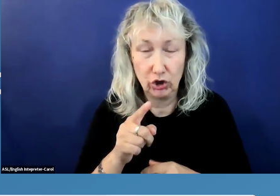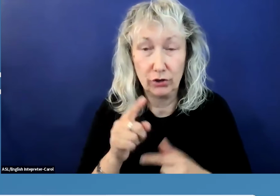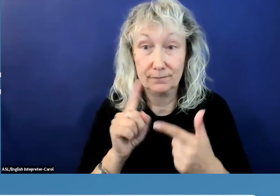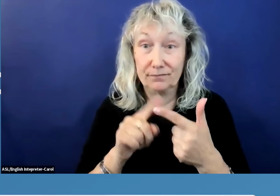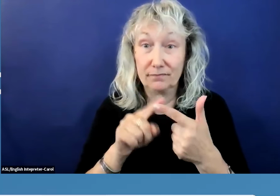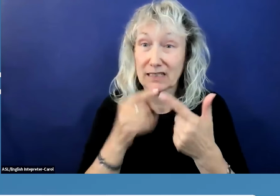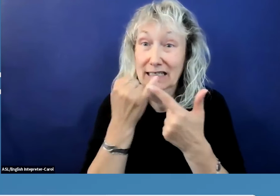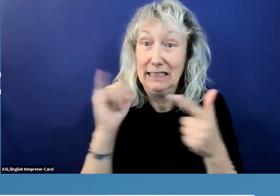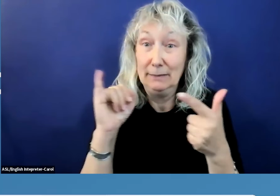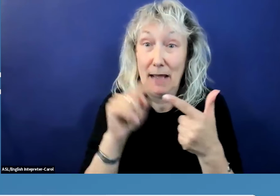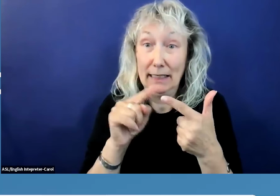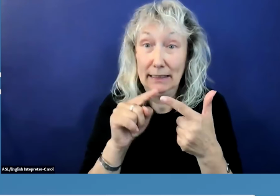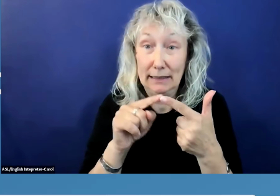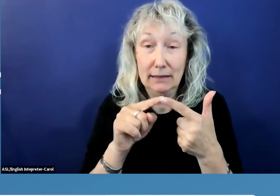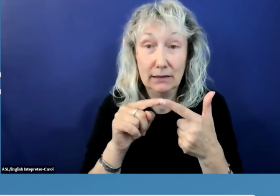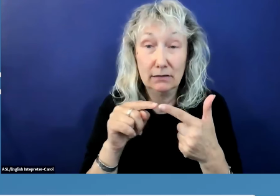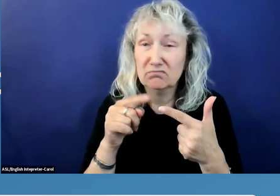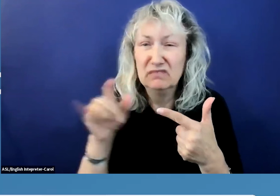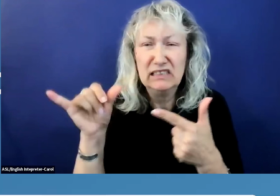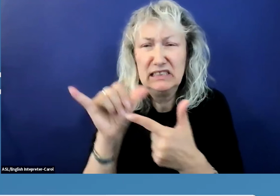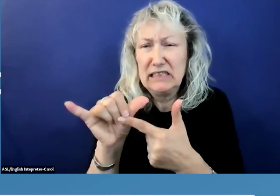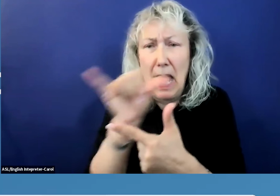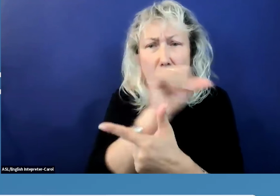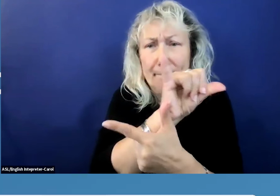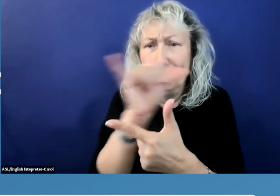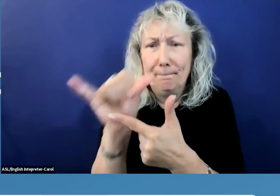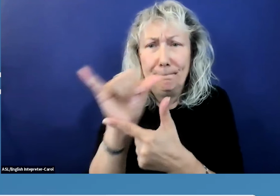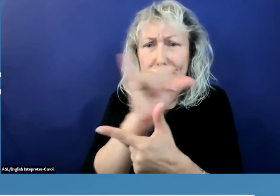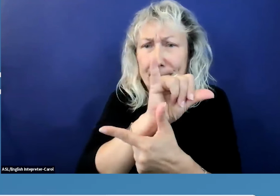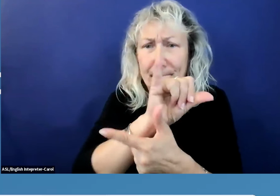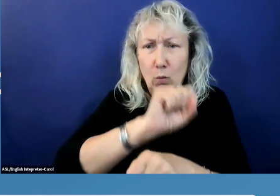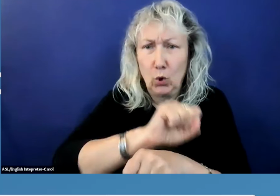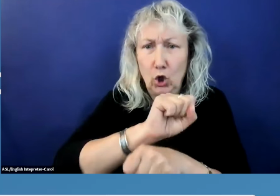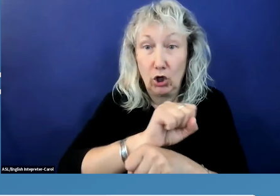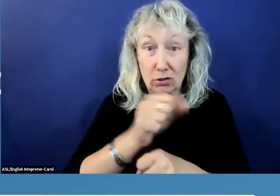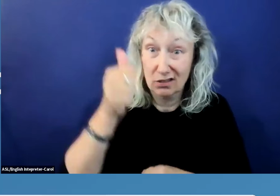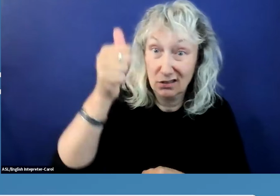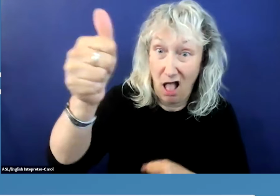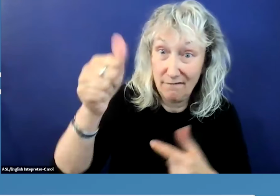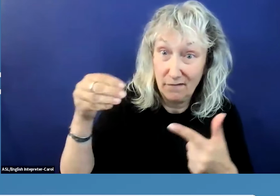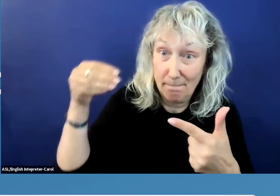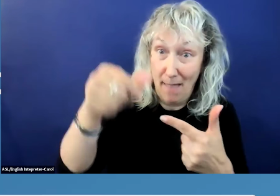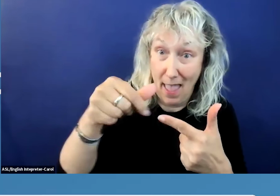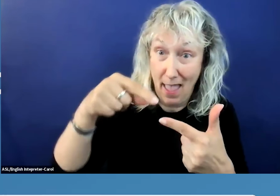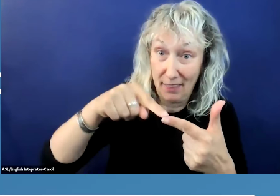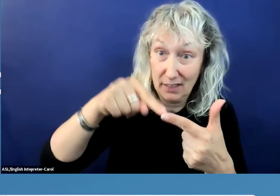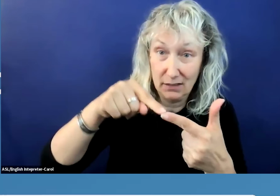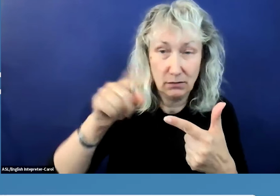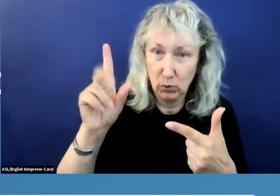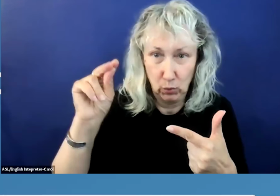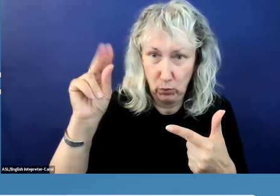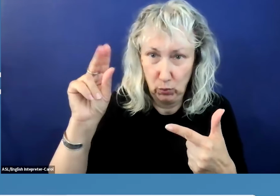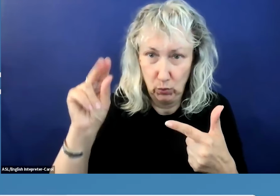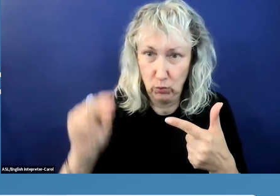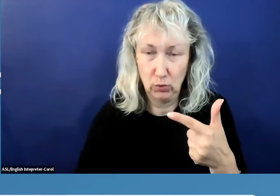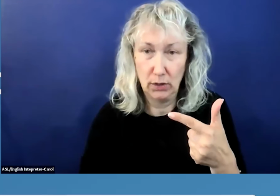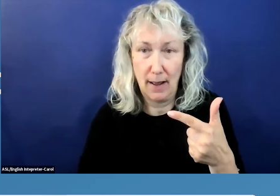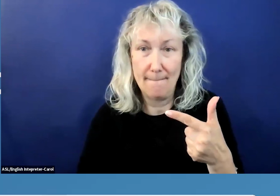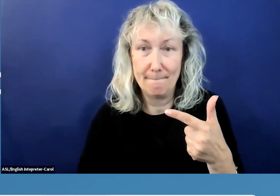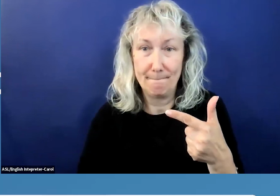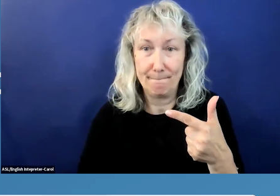same work as a company adjuster, and again, you will not pay an independent adjuster. The